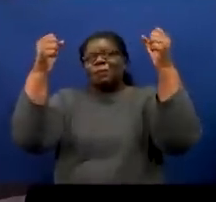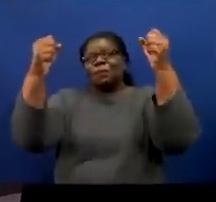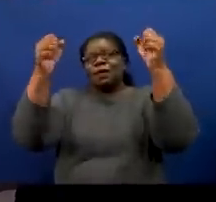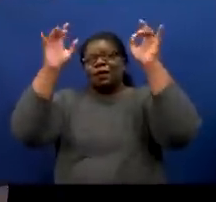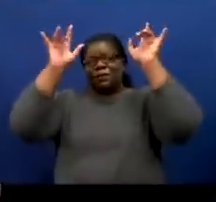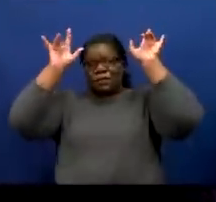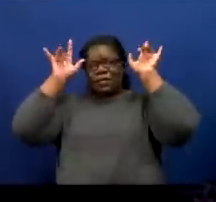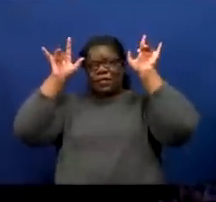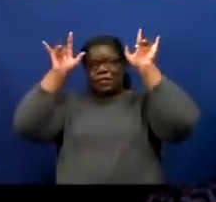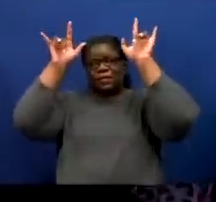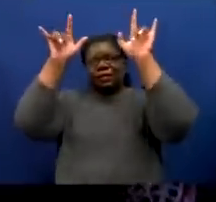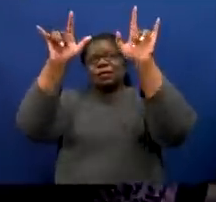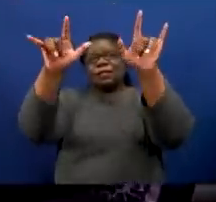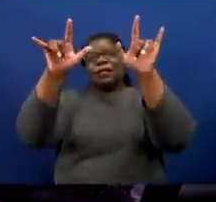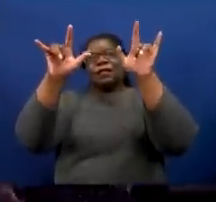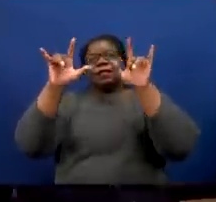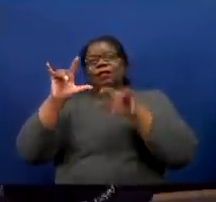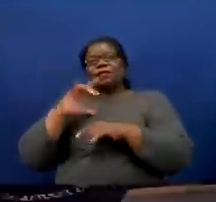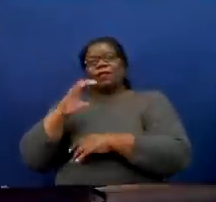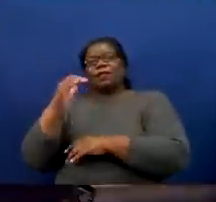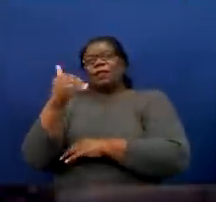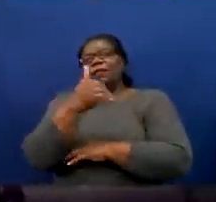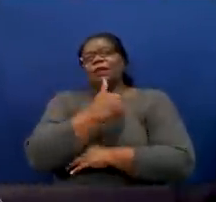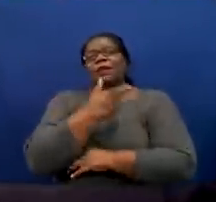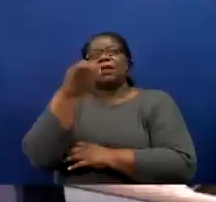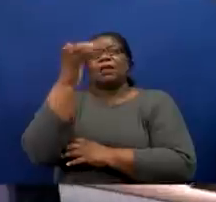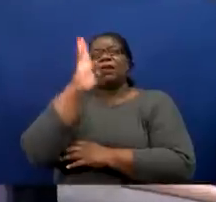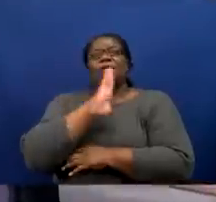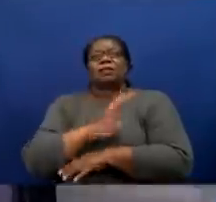strong power, and love.